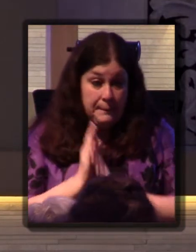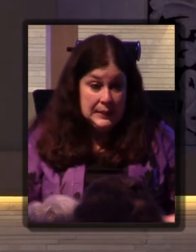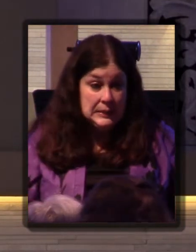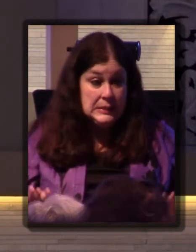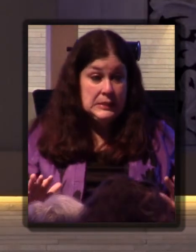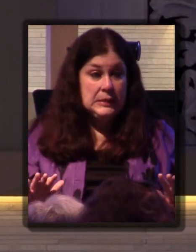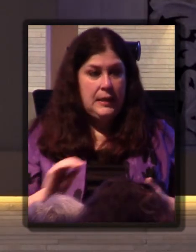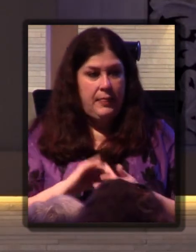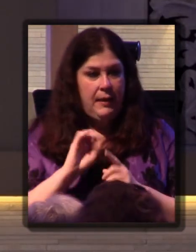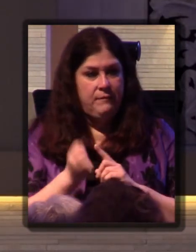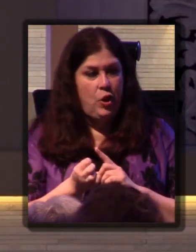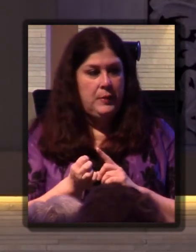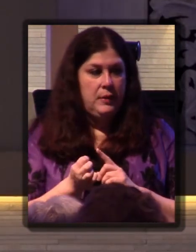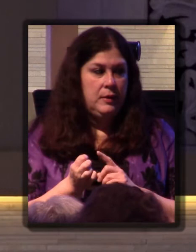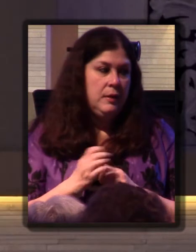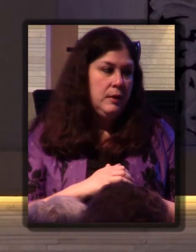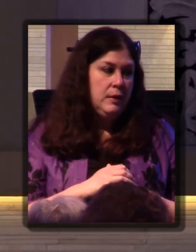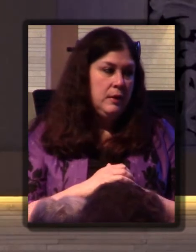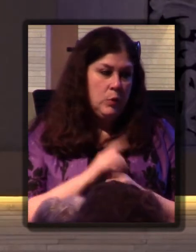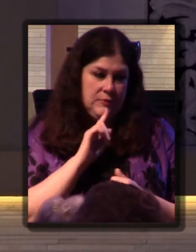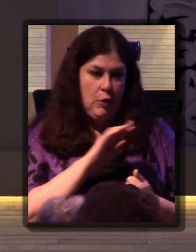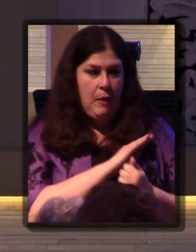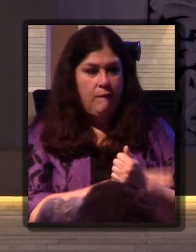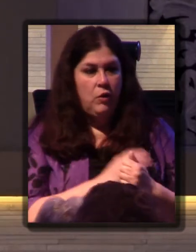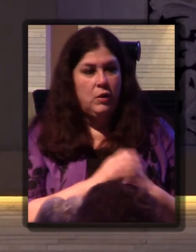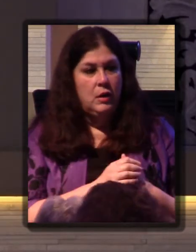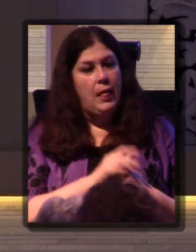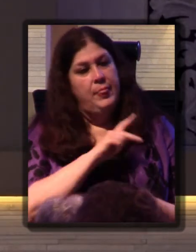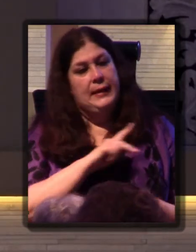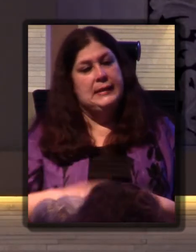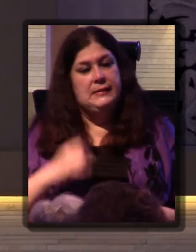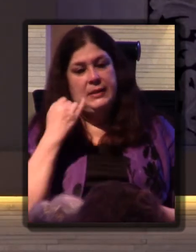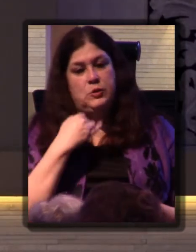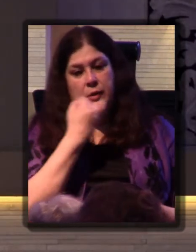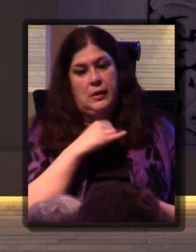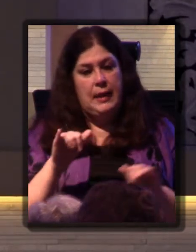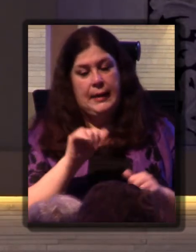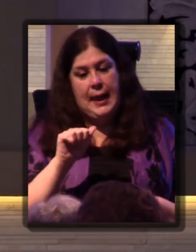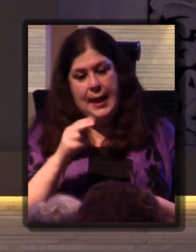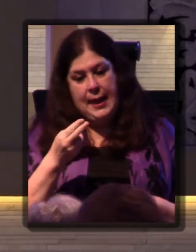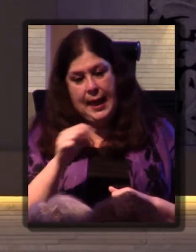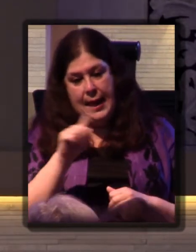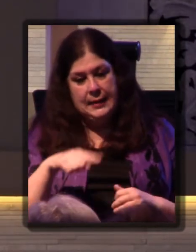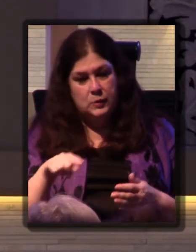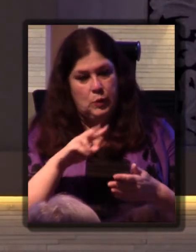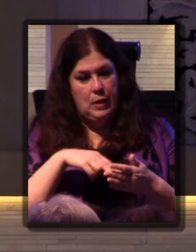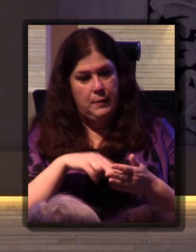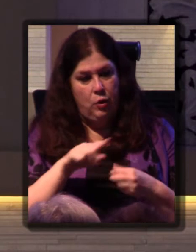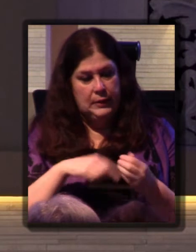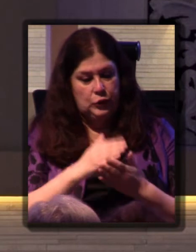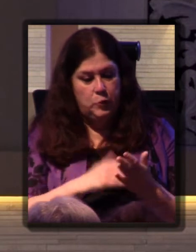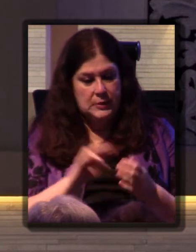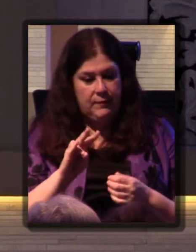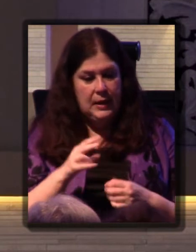be at peace within that environment was very, very powerful. And so the kings of Israel, like Ahaz, who we read about